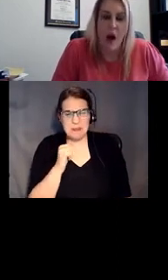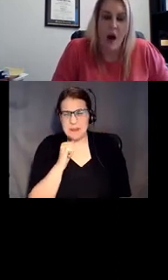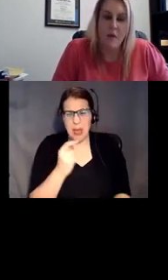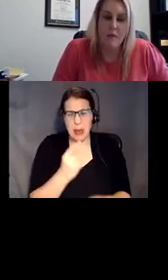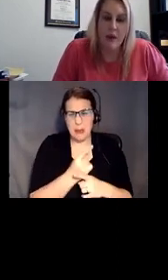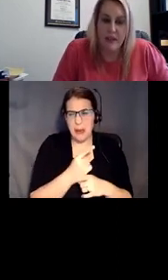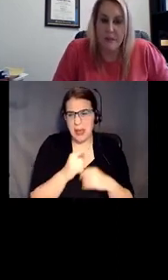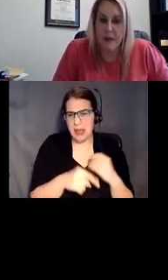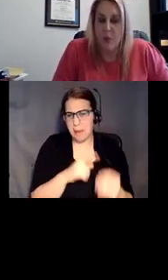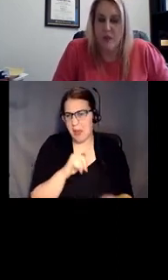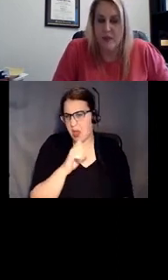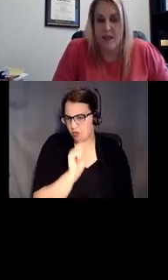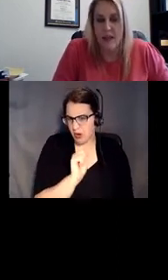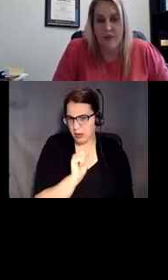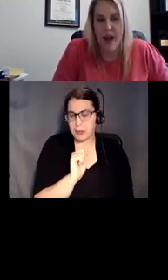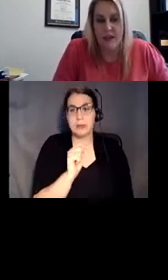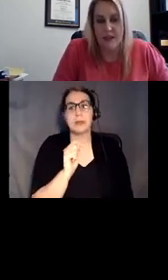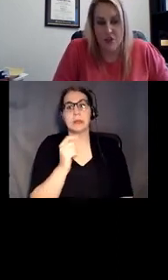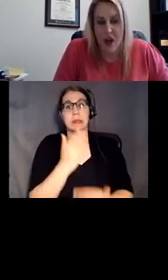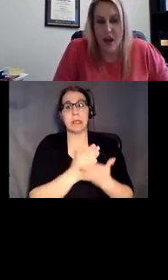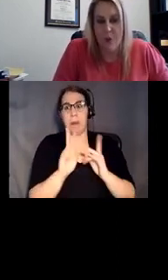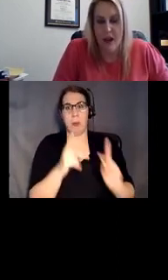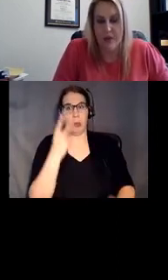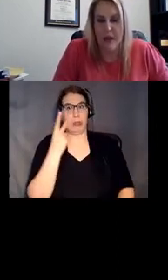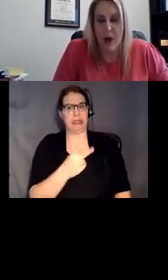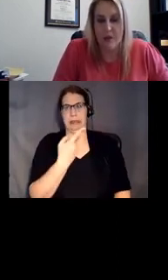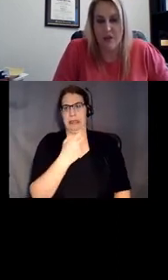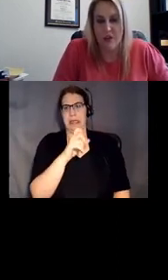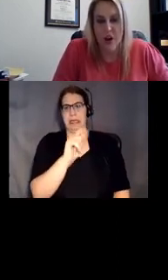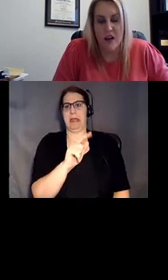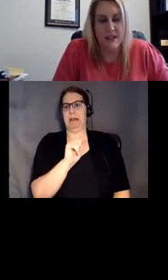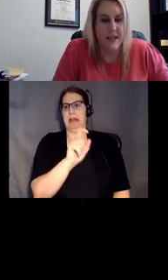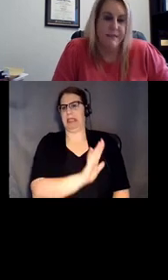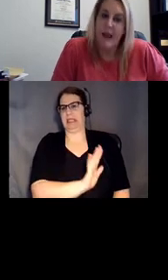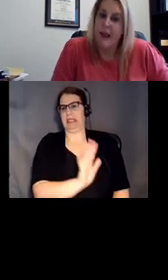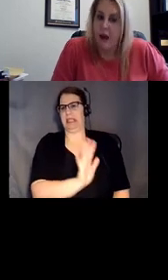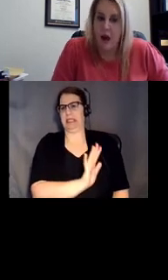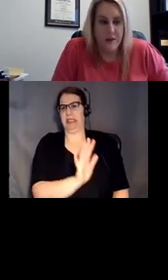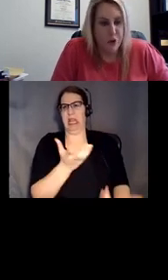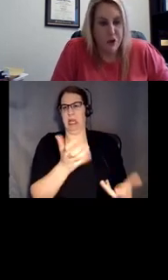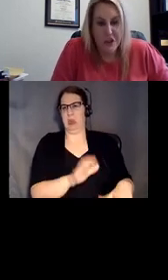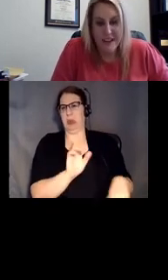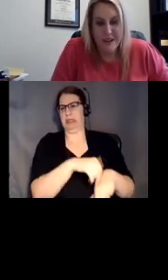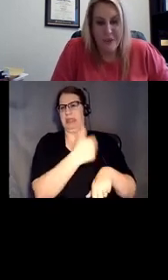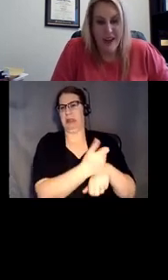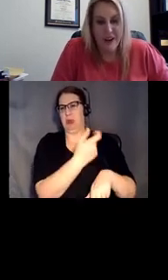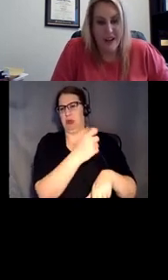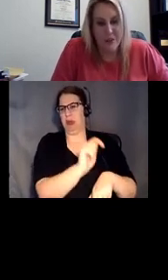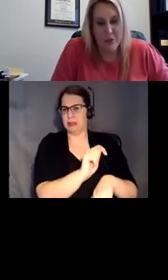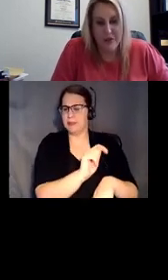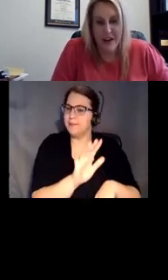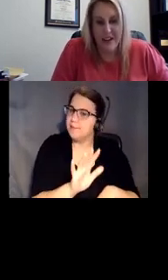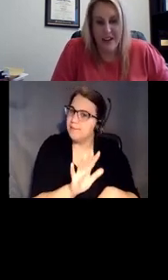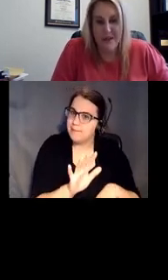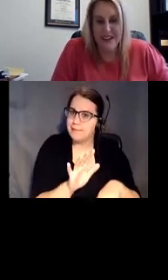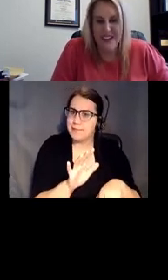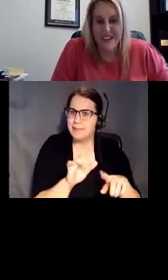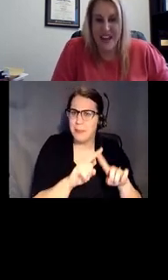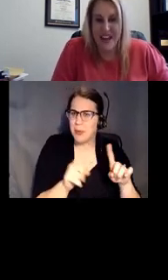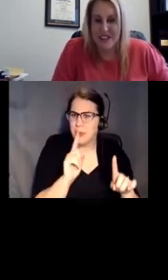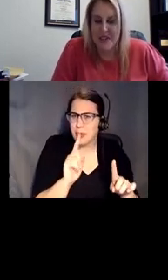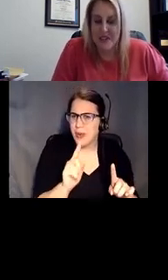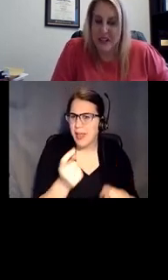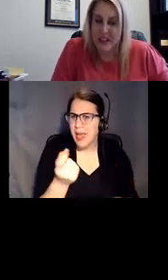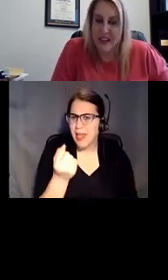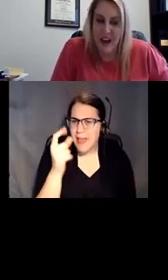go. Like some people would see gift tax and shy away from the option of a trust, and unfortunately without 11.58 million,